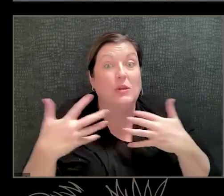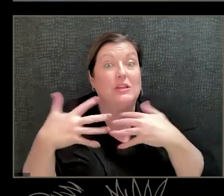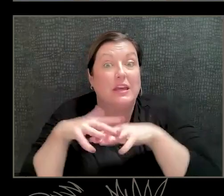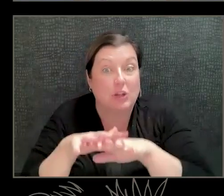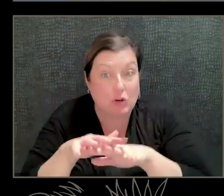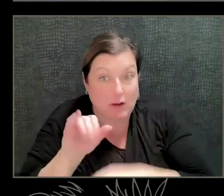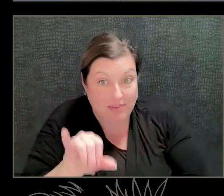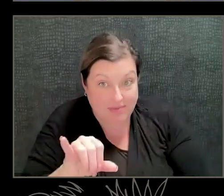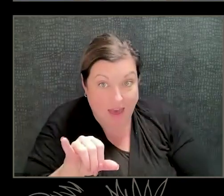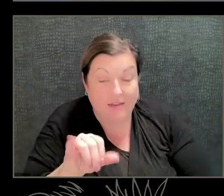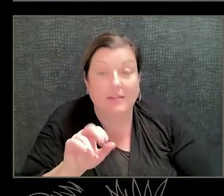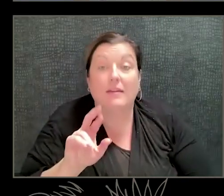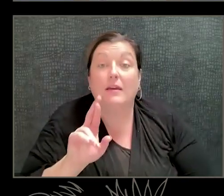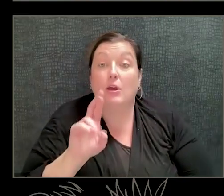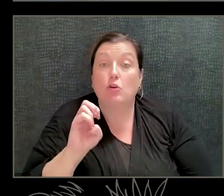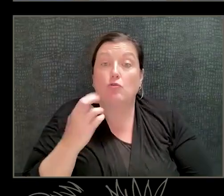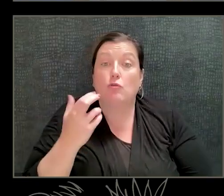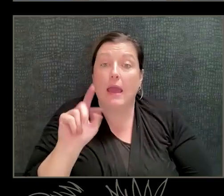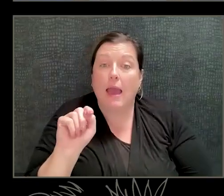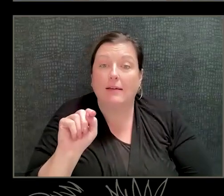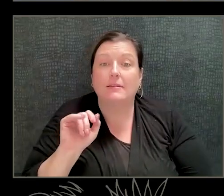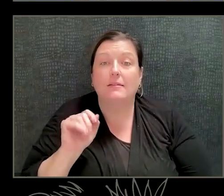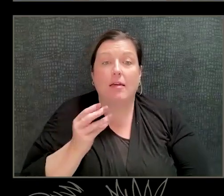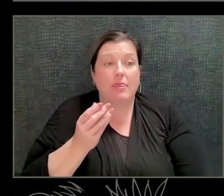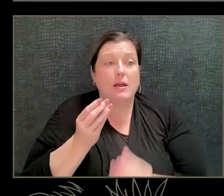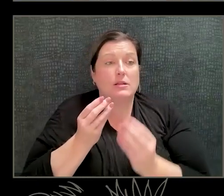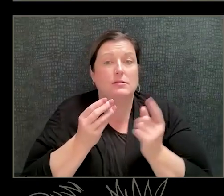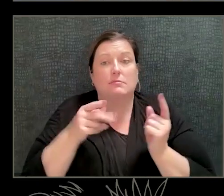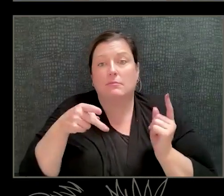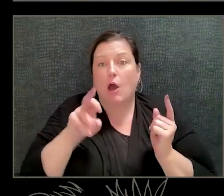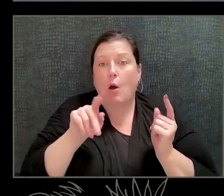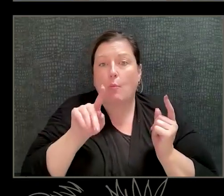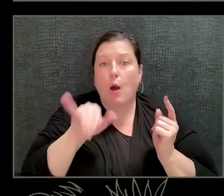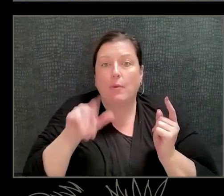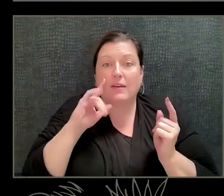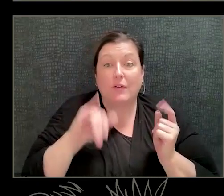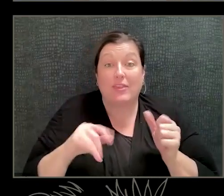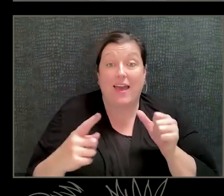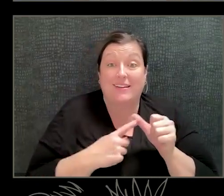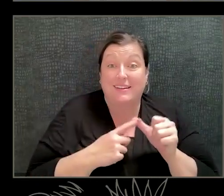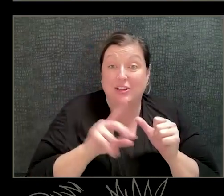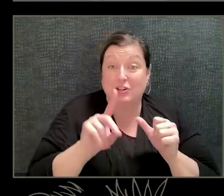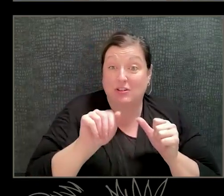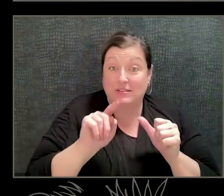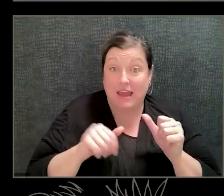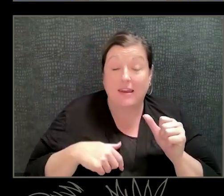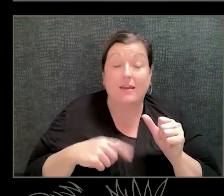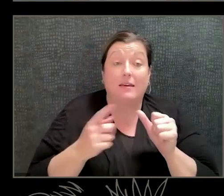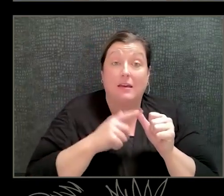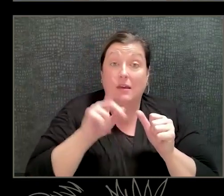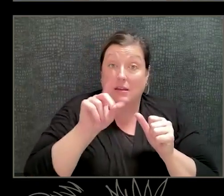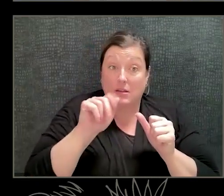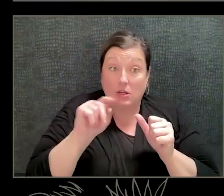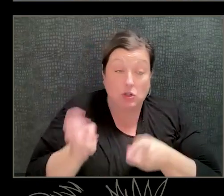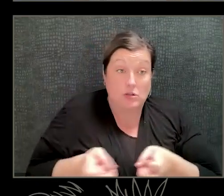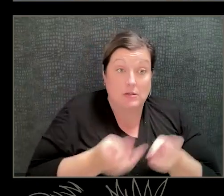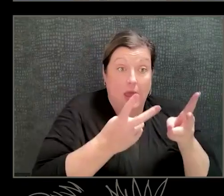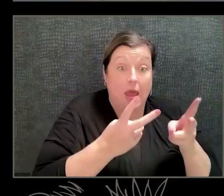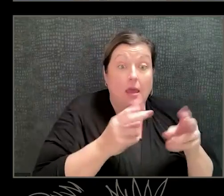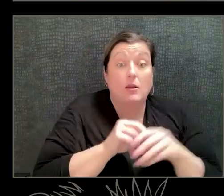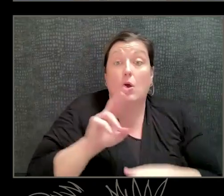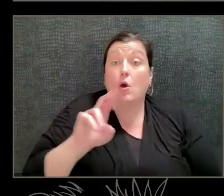that in React Query. And you can. There's a property for that, initial data. And so when you stick initial data into your use query, React Query